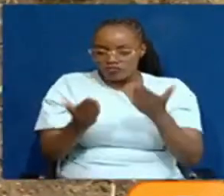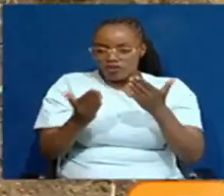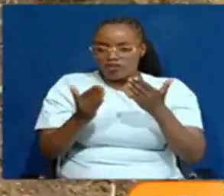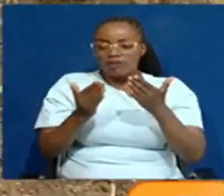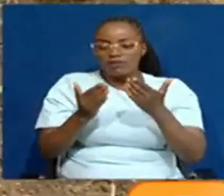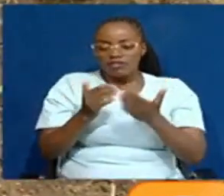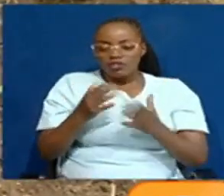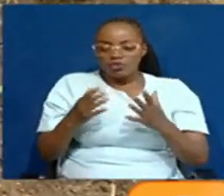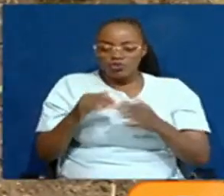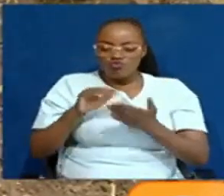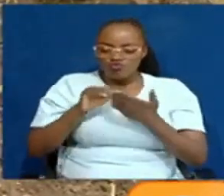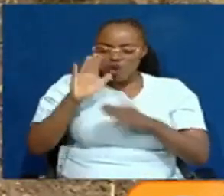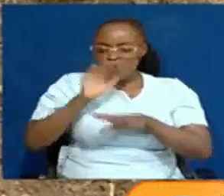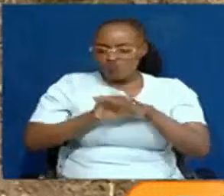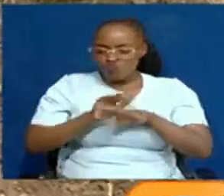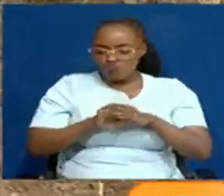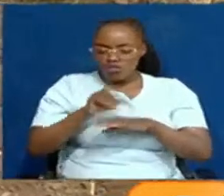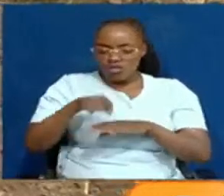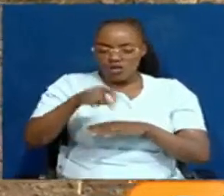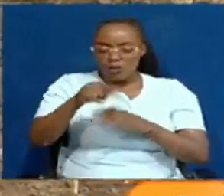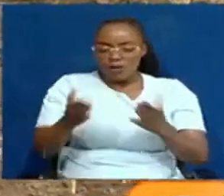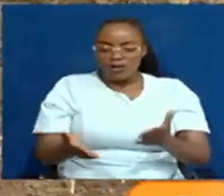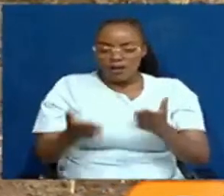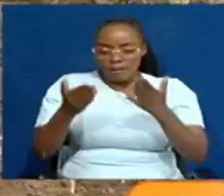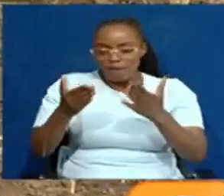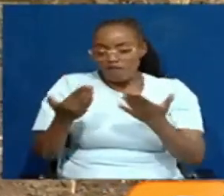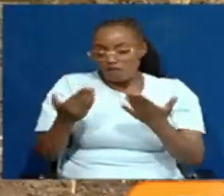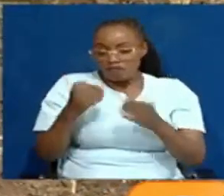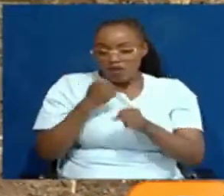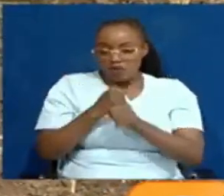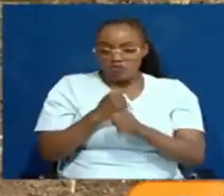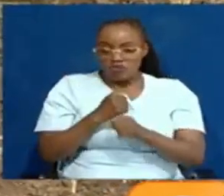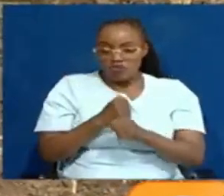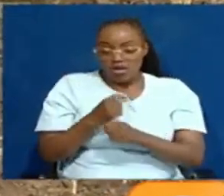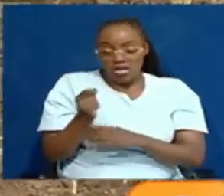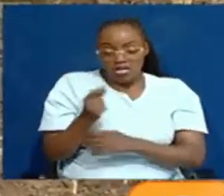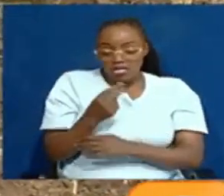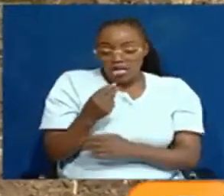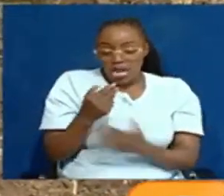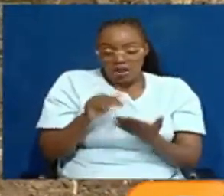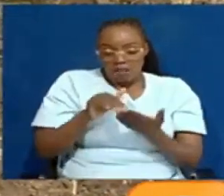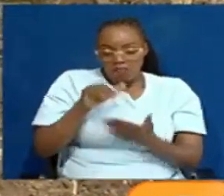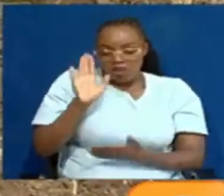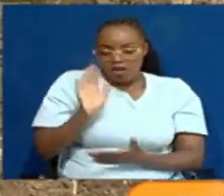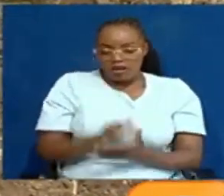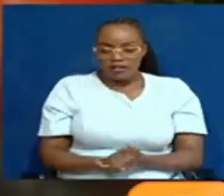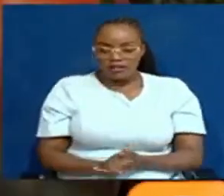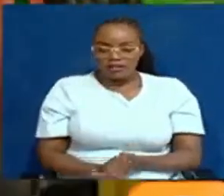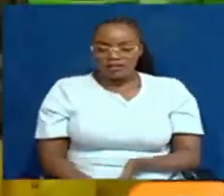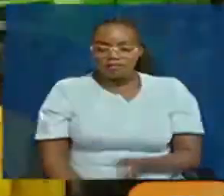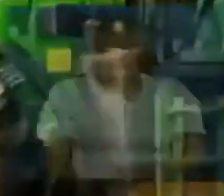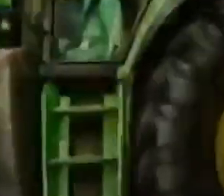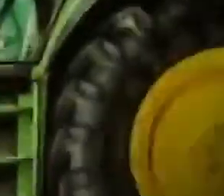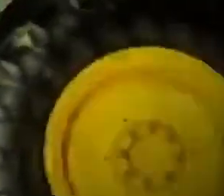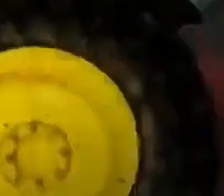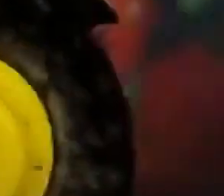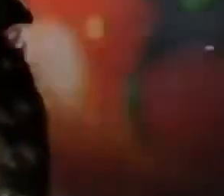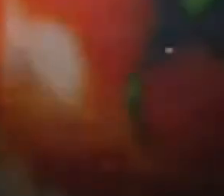to healthier crops and improved livelihoods. Dennis Otieno, Smart Farm.